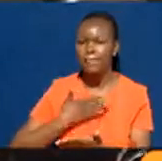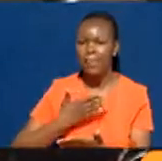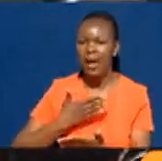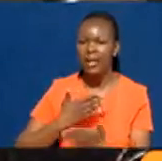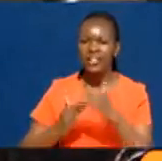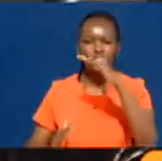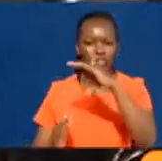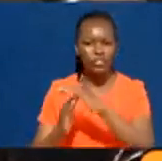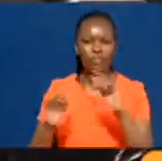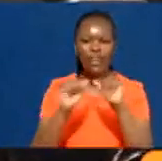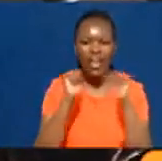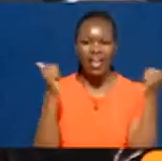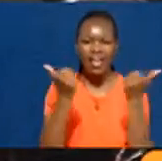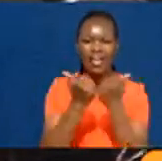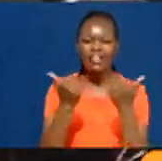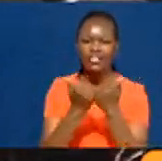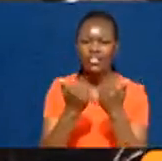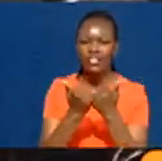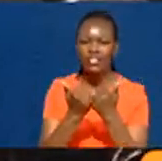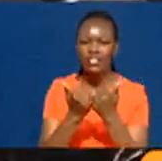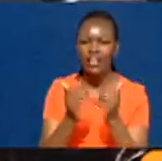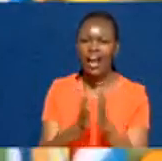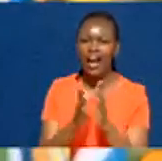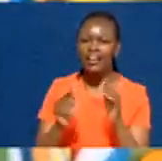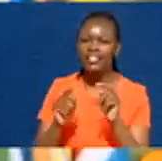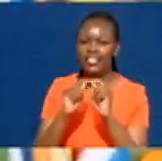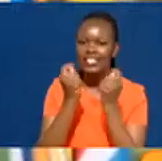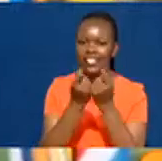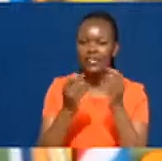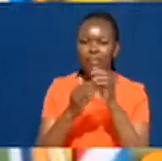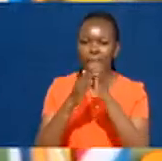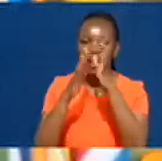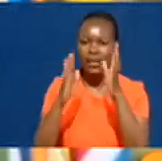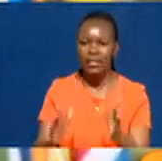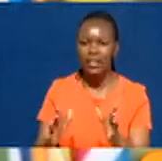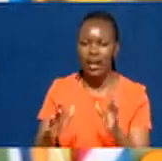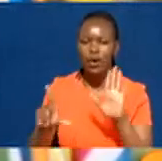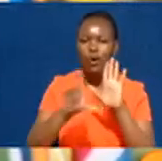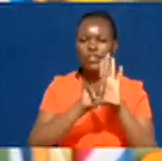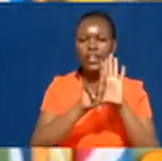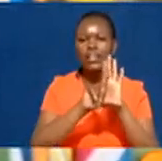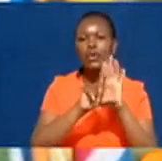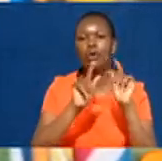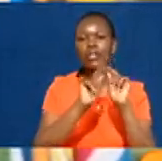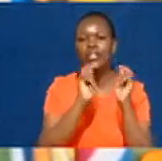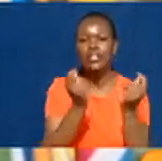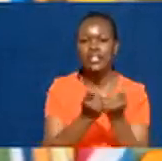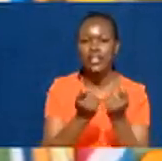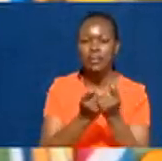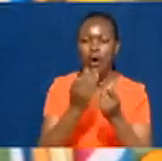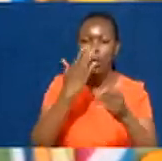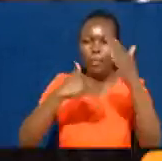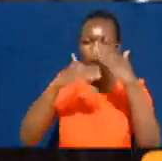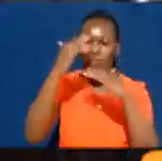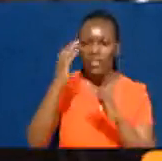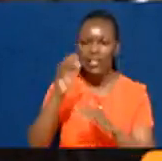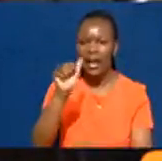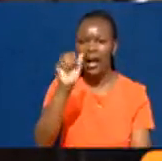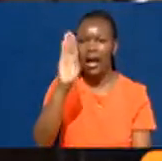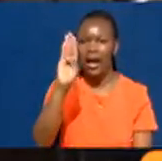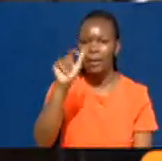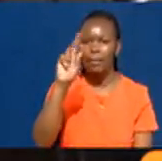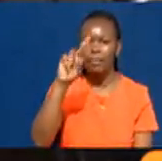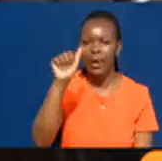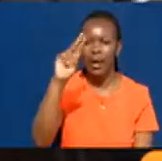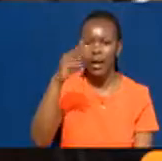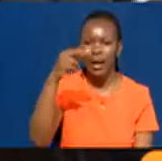chief agent and team leader of the legal team, Professor Abraham